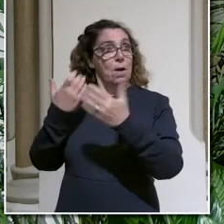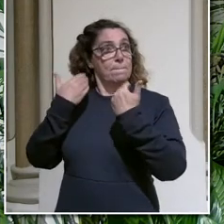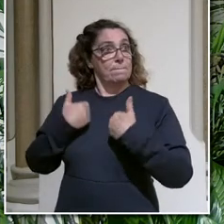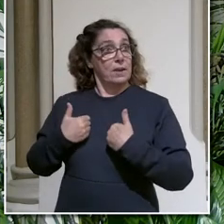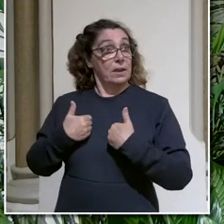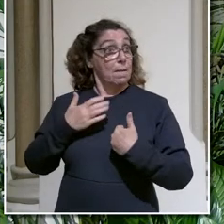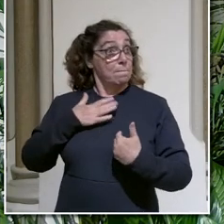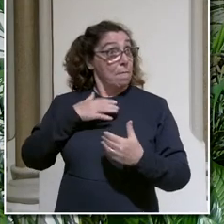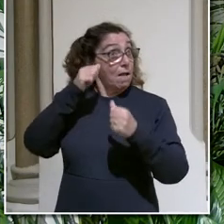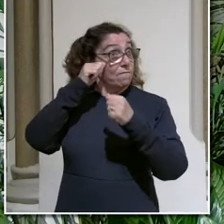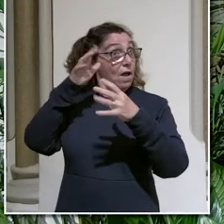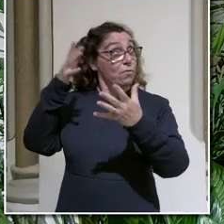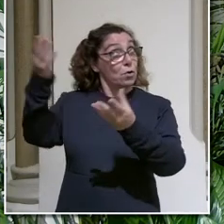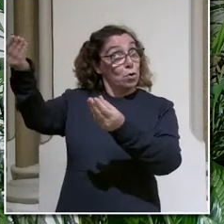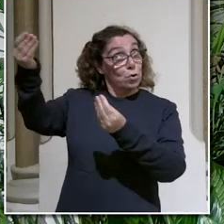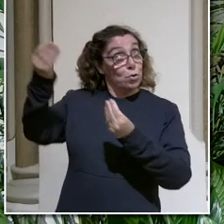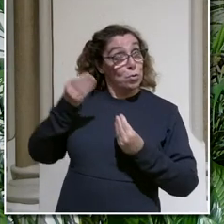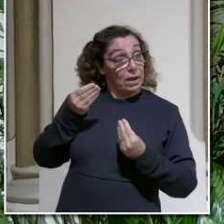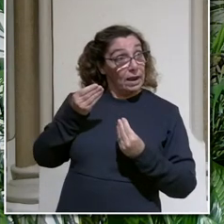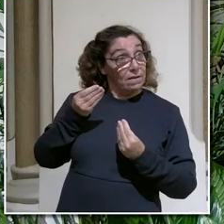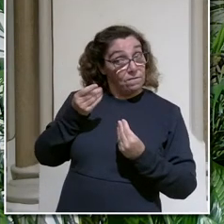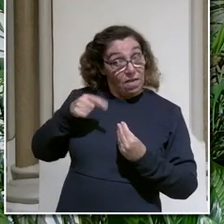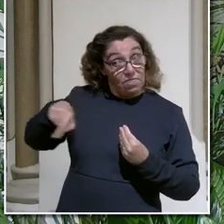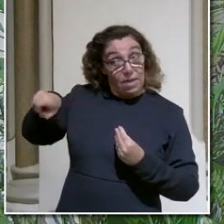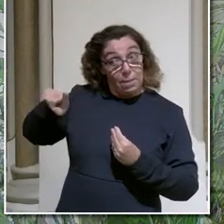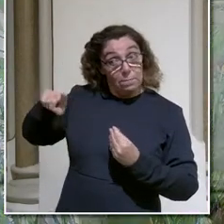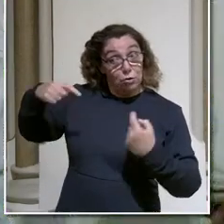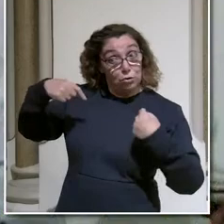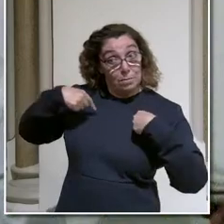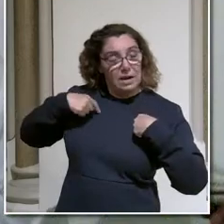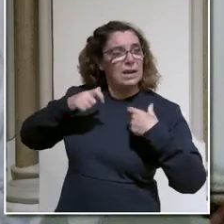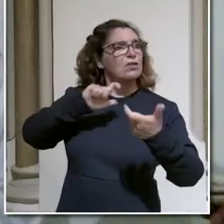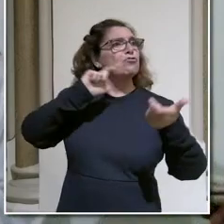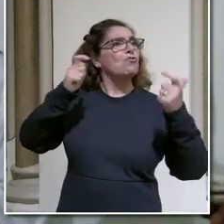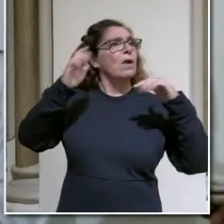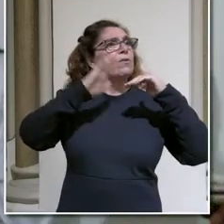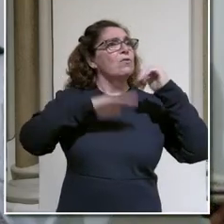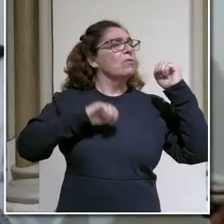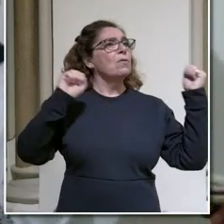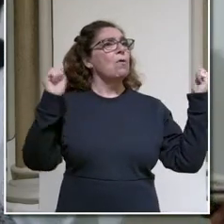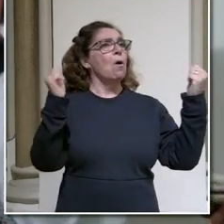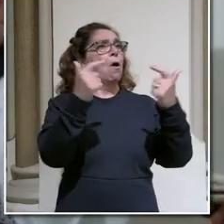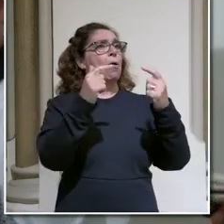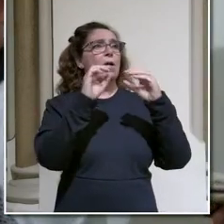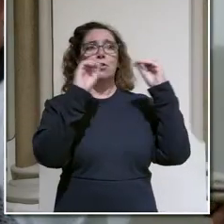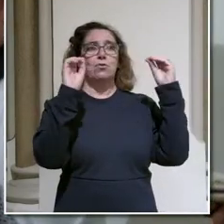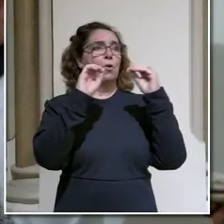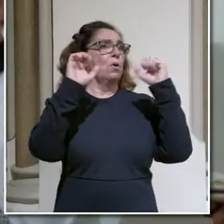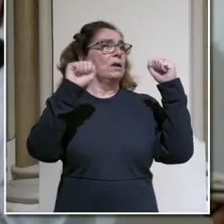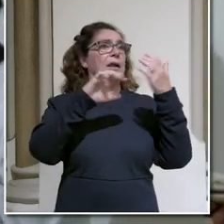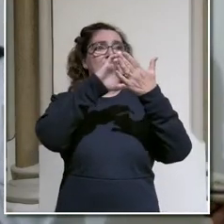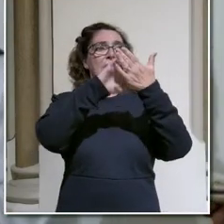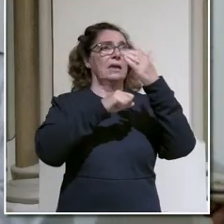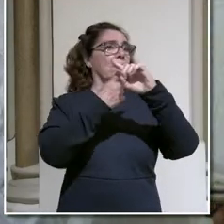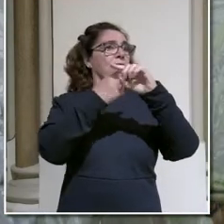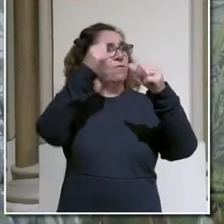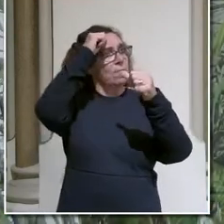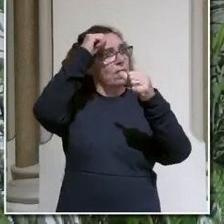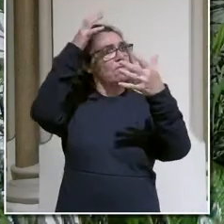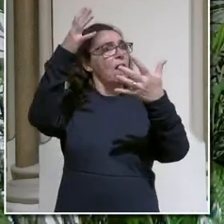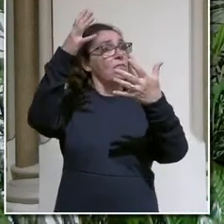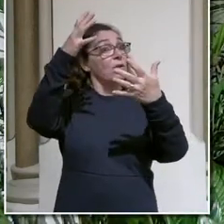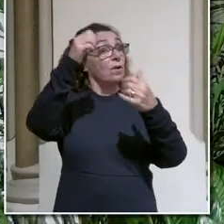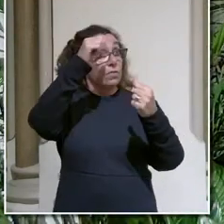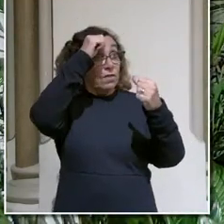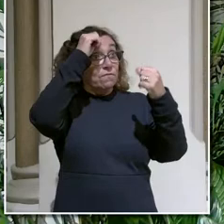me, is greater than all, and no one can take them out of the Father's hand. The Father and